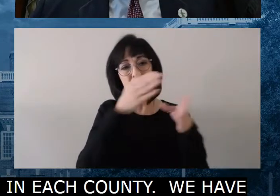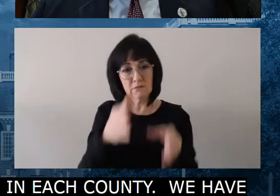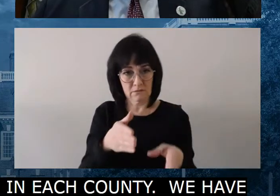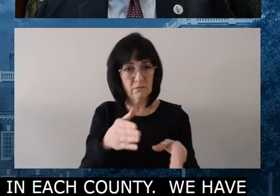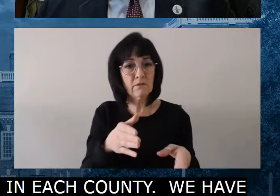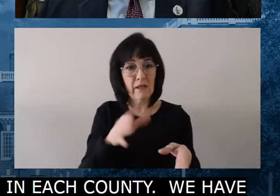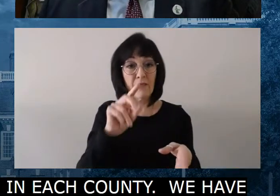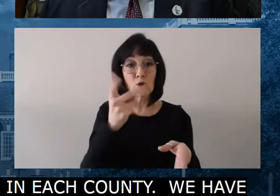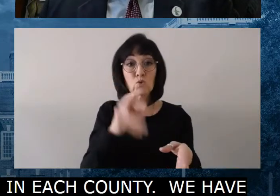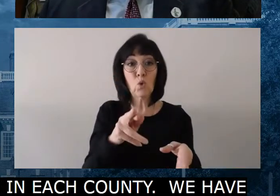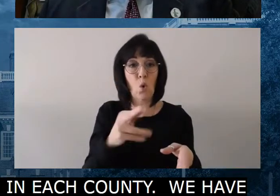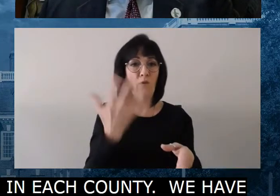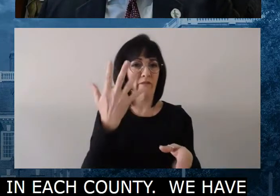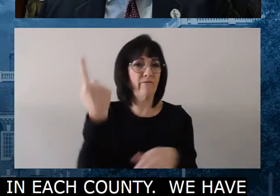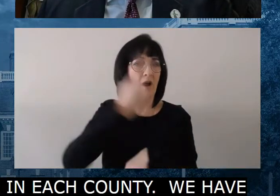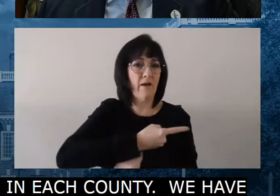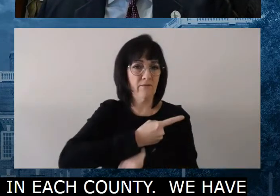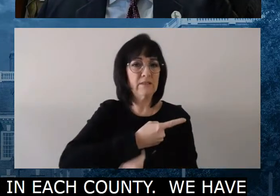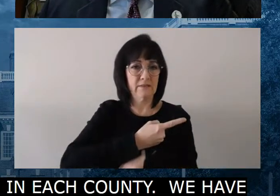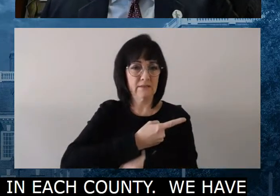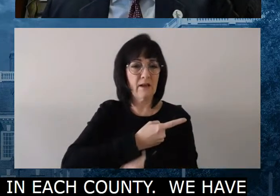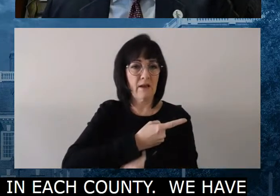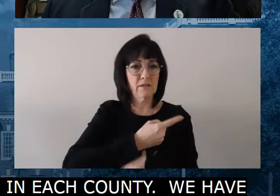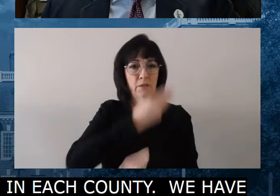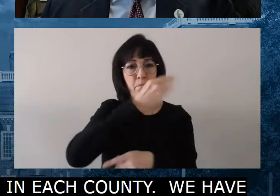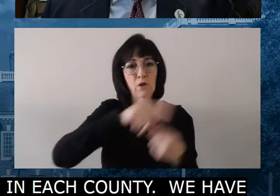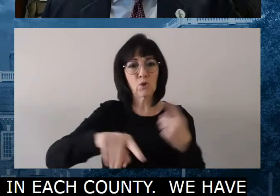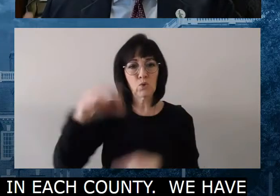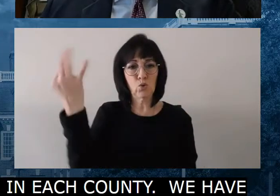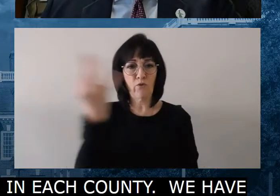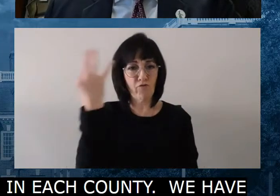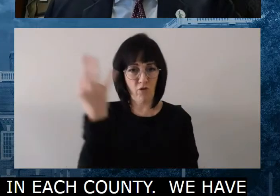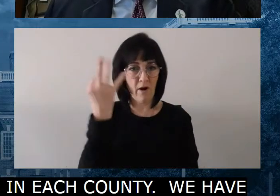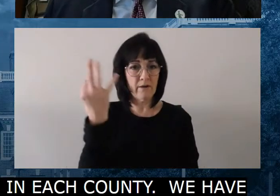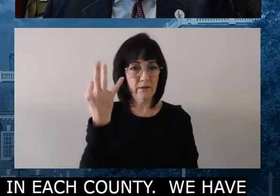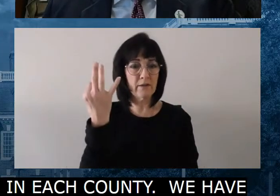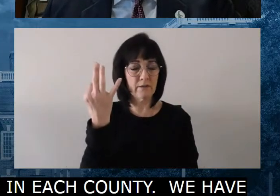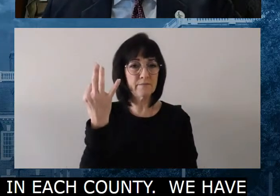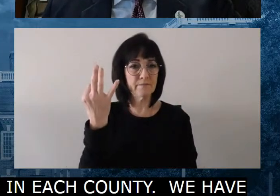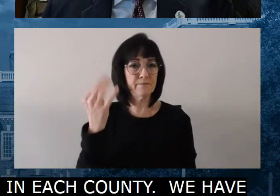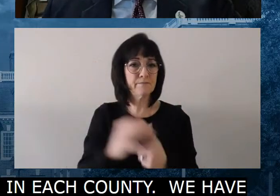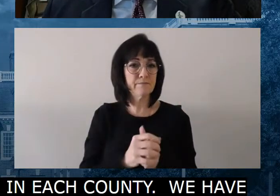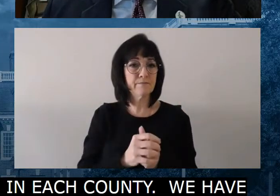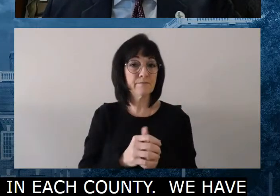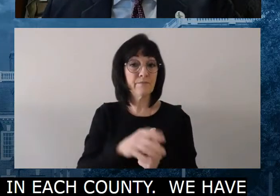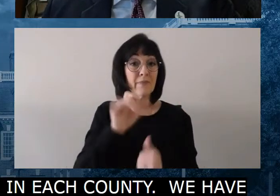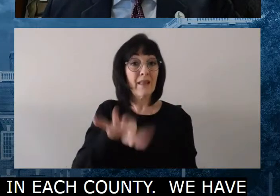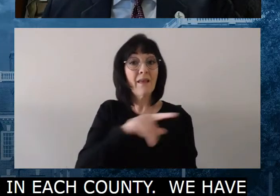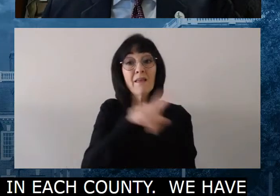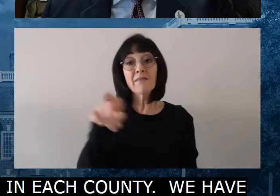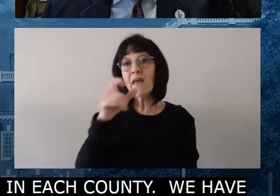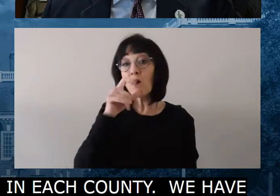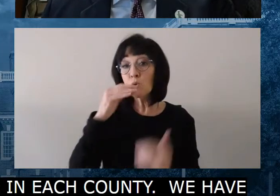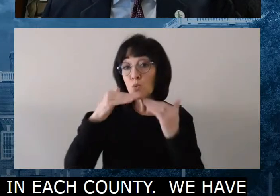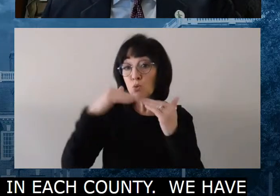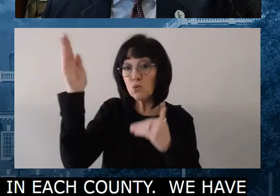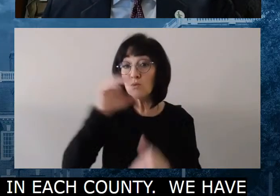central hub. This week they helped us really have one last push for those over the age of